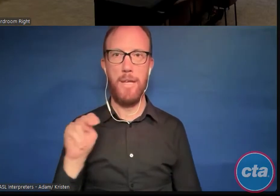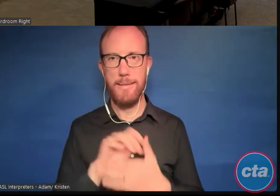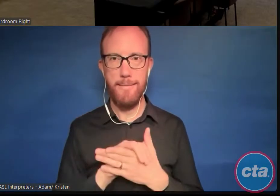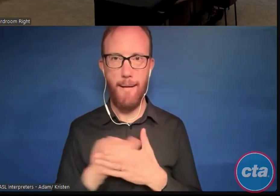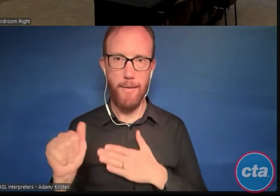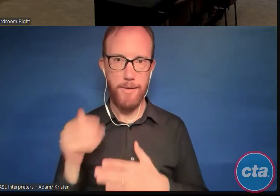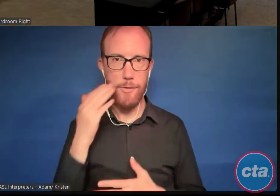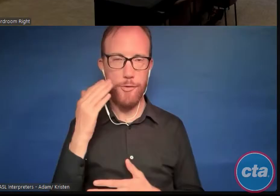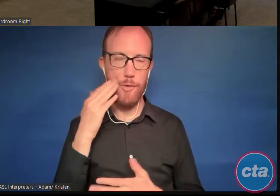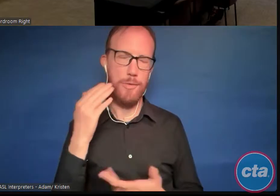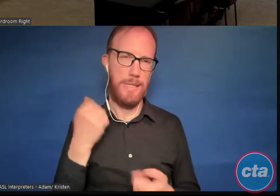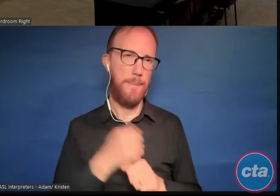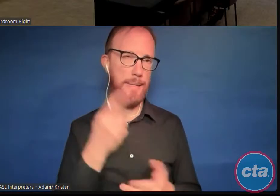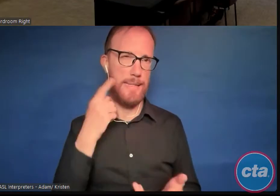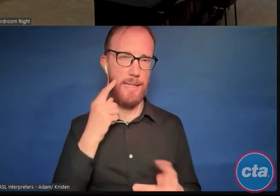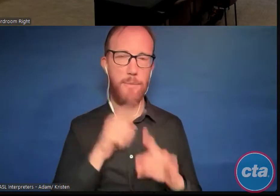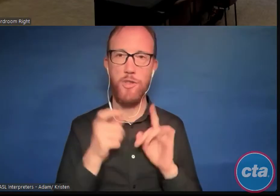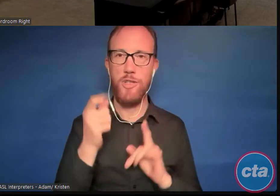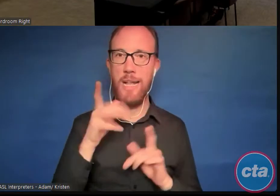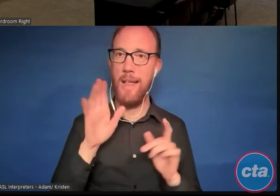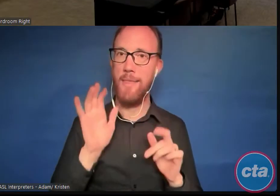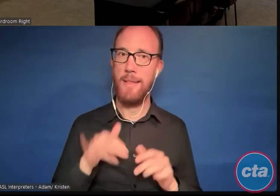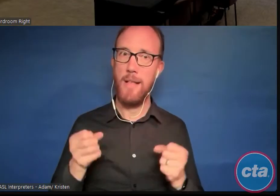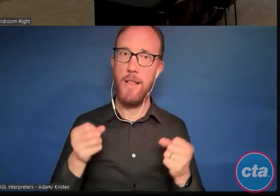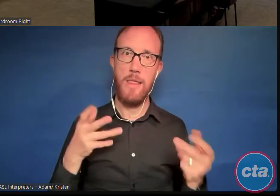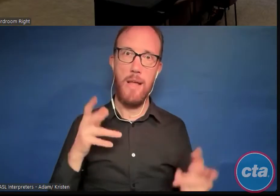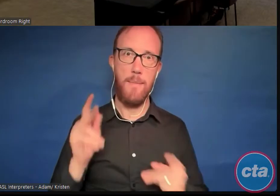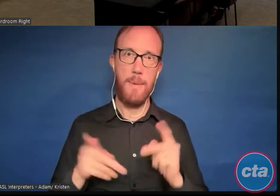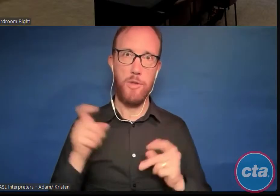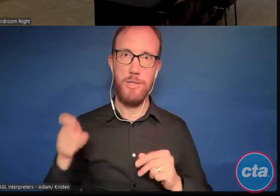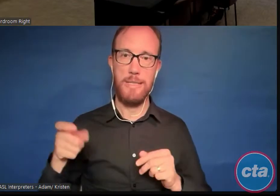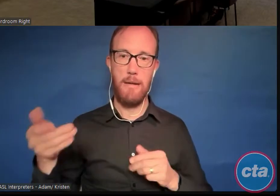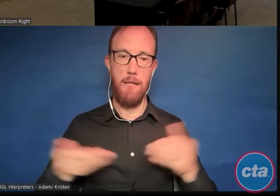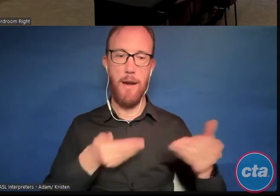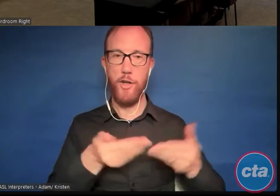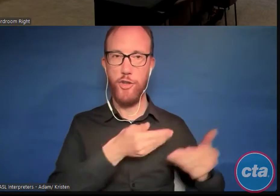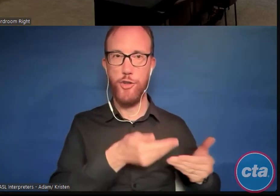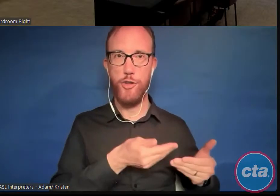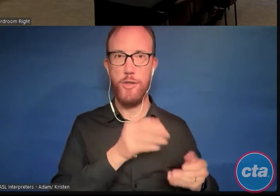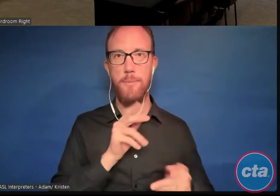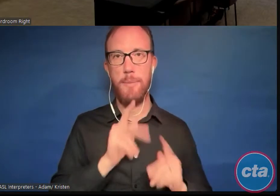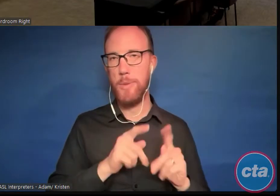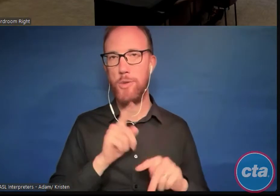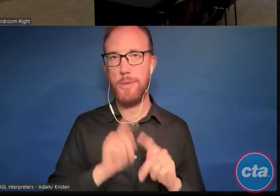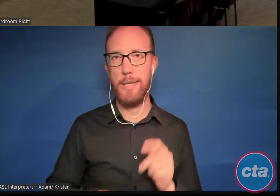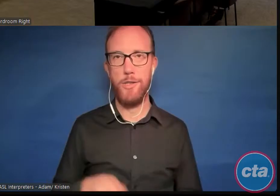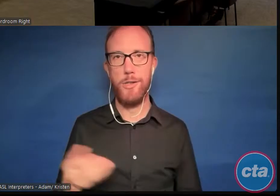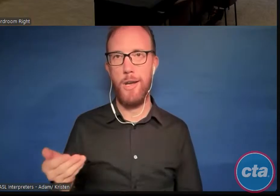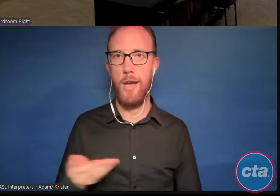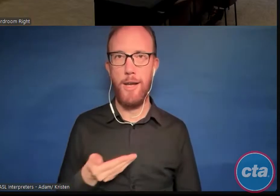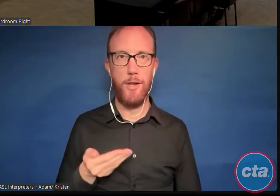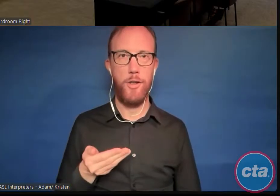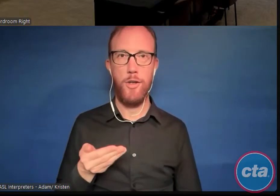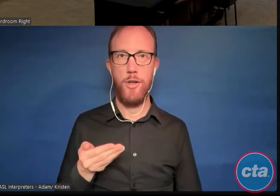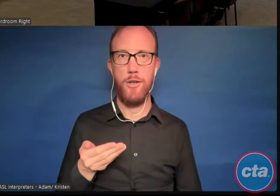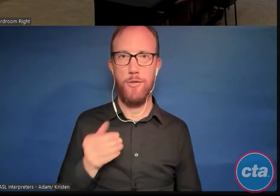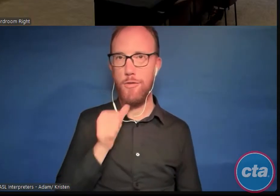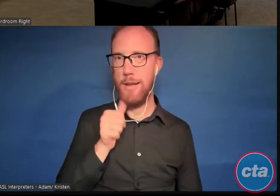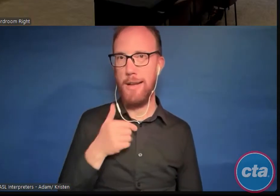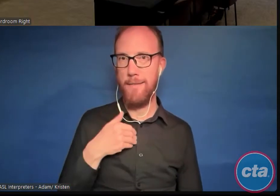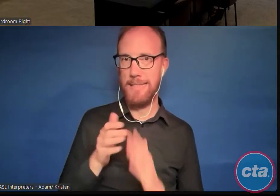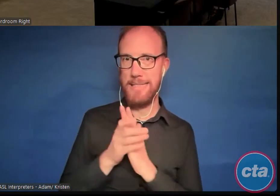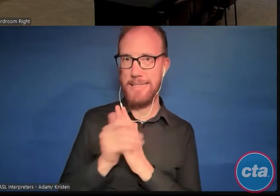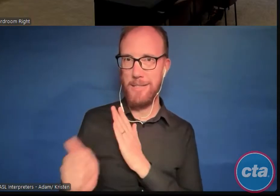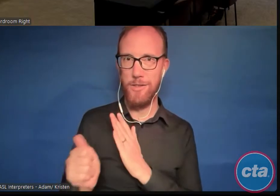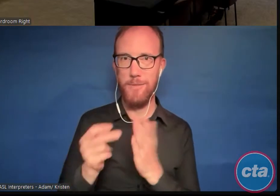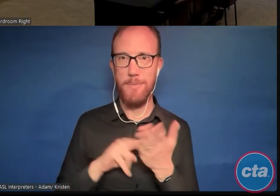sense, right? But that's a lot of folks you got to hire up. And that's a lot of folks that you can't just hire without any skill. And so that's a lot of folks you got to get